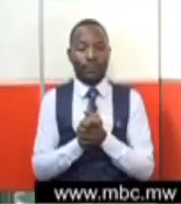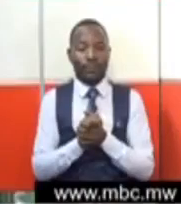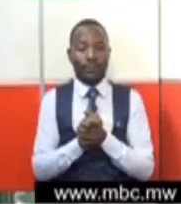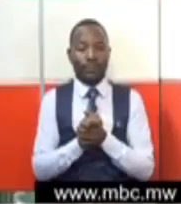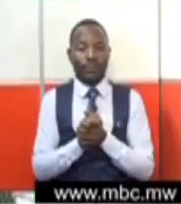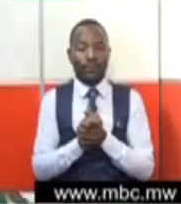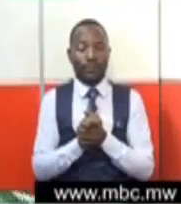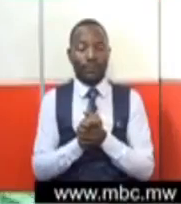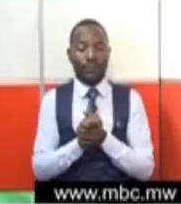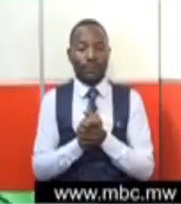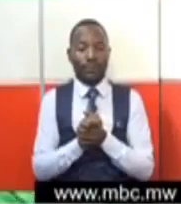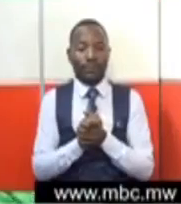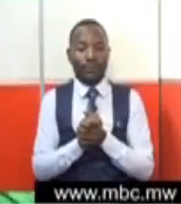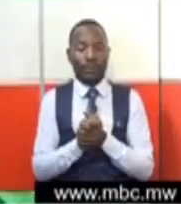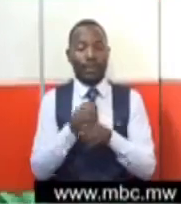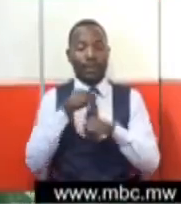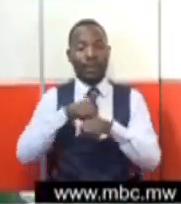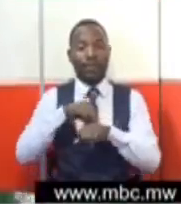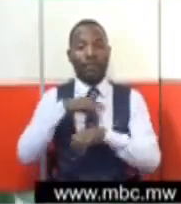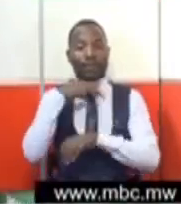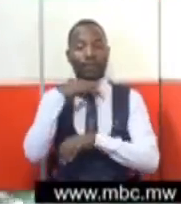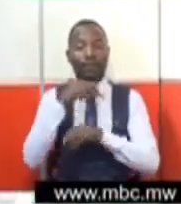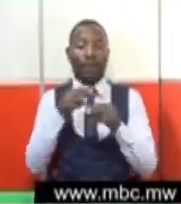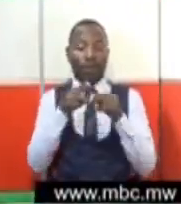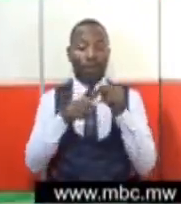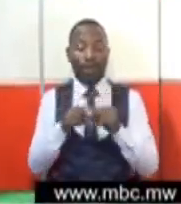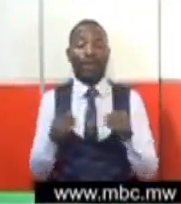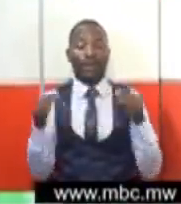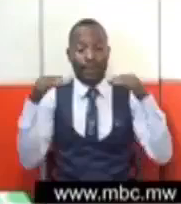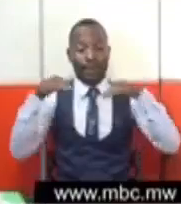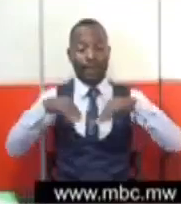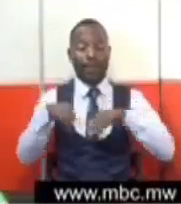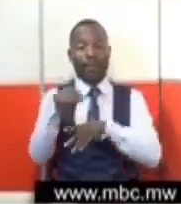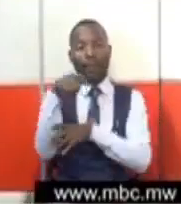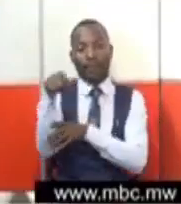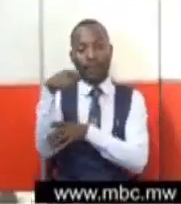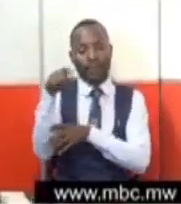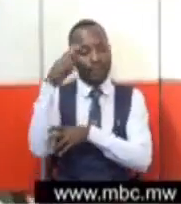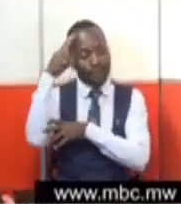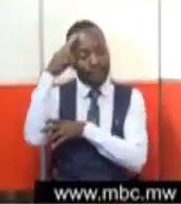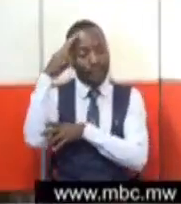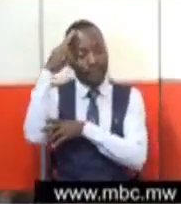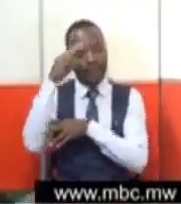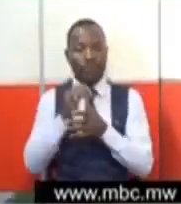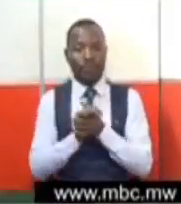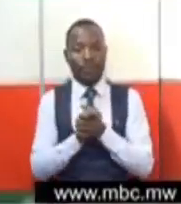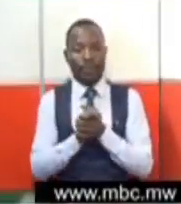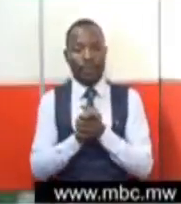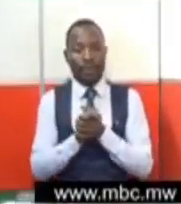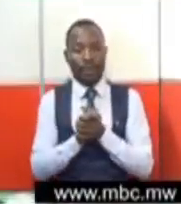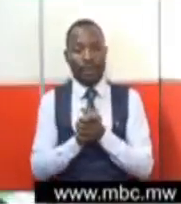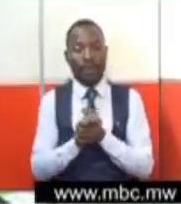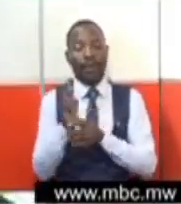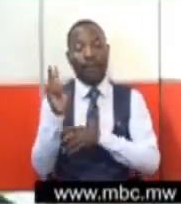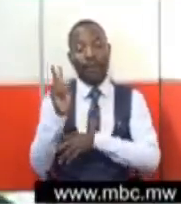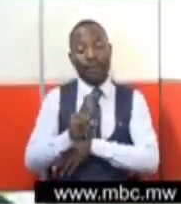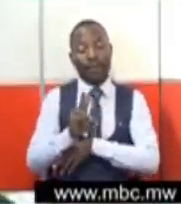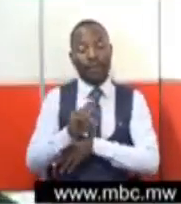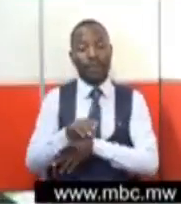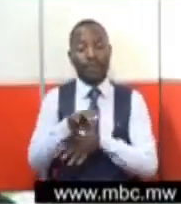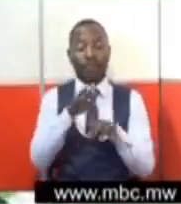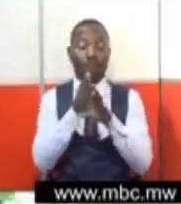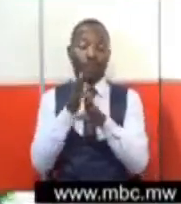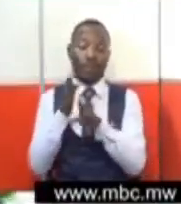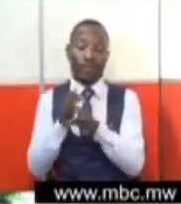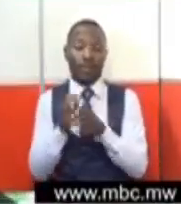details. Upon arrival at Balaka Stadium, President Dr. Lazarus Chakwera inspected selected